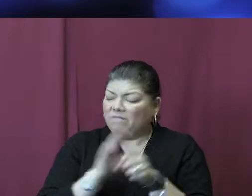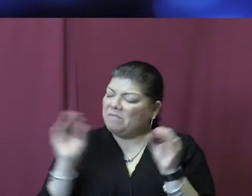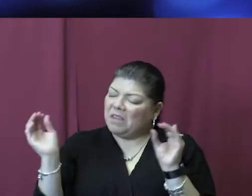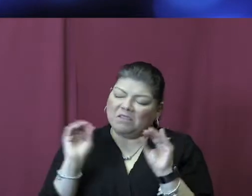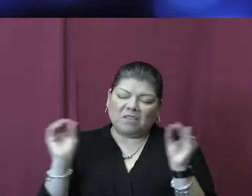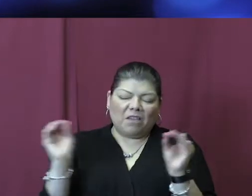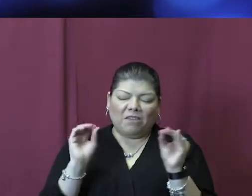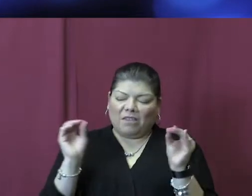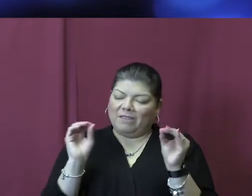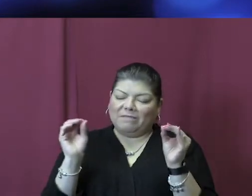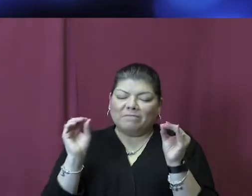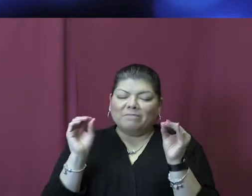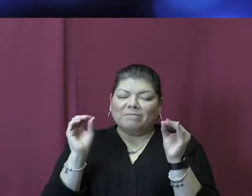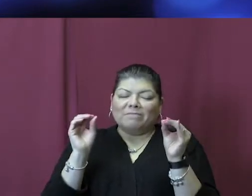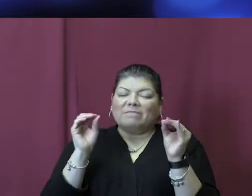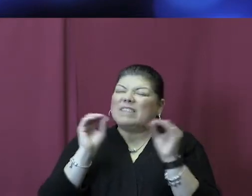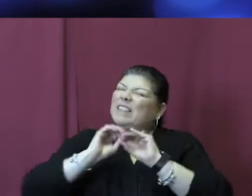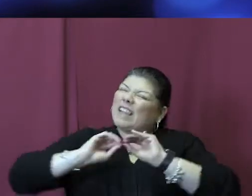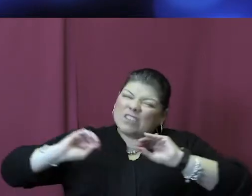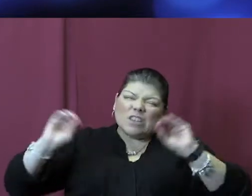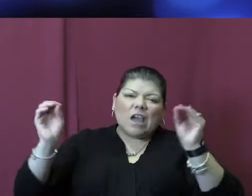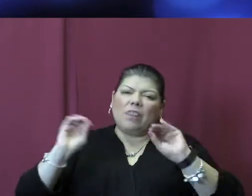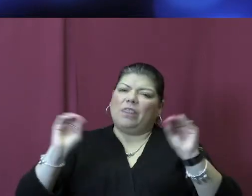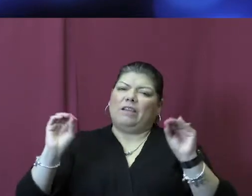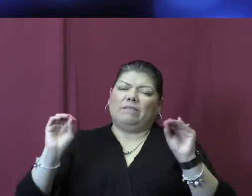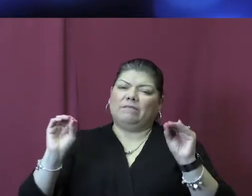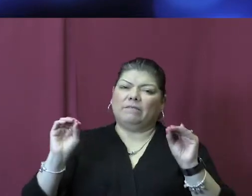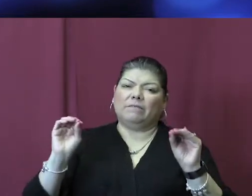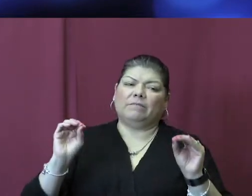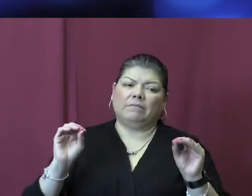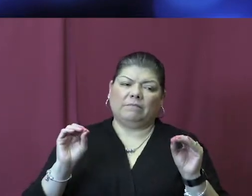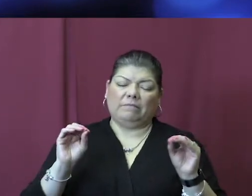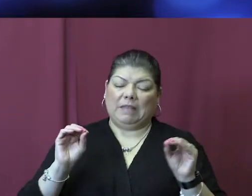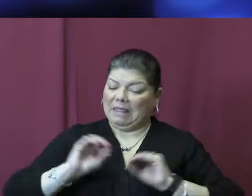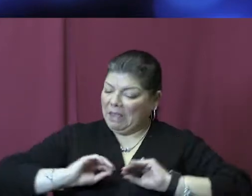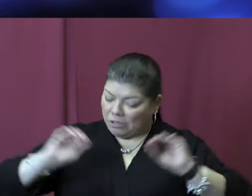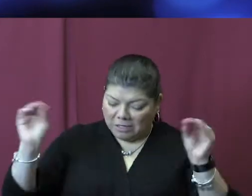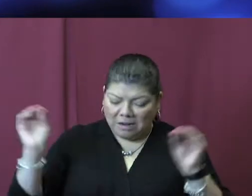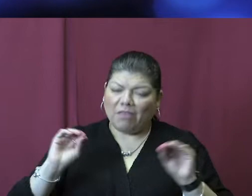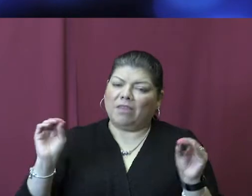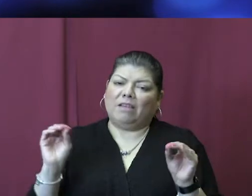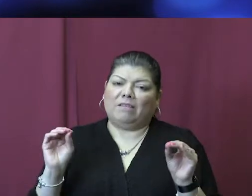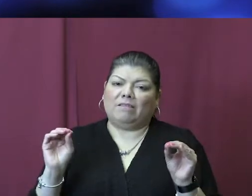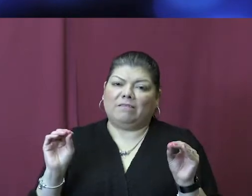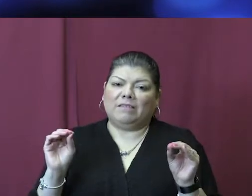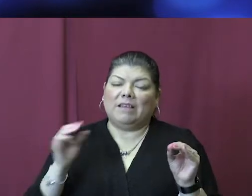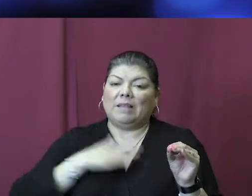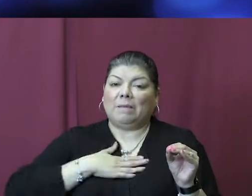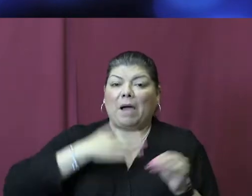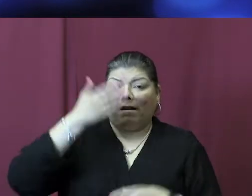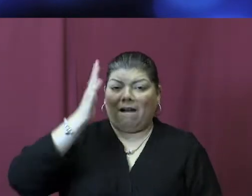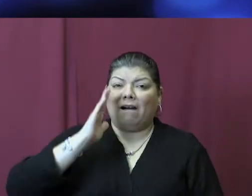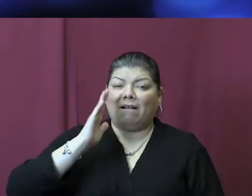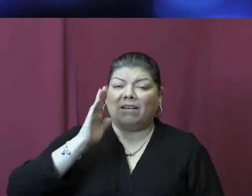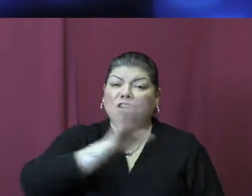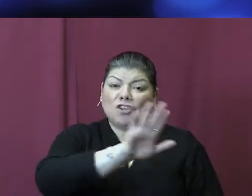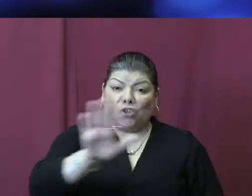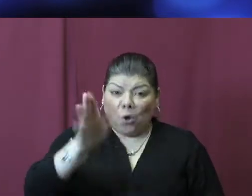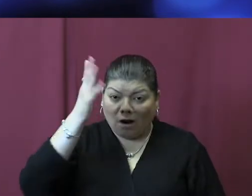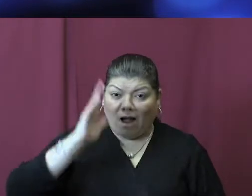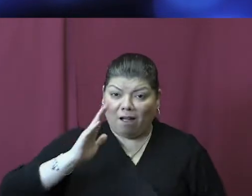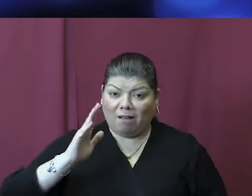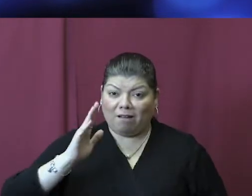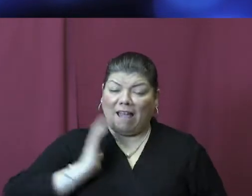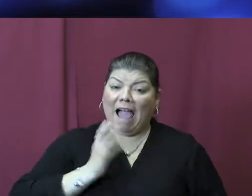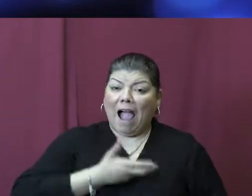nothing. There is nothing. There is nothing. There is nothing. my God, your God,